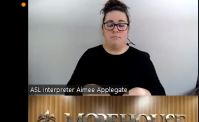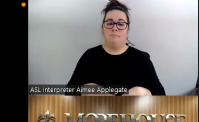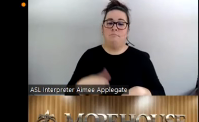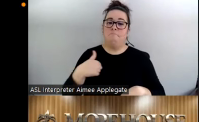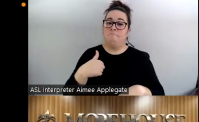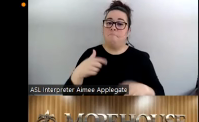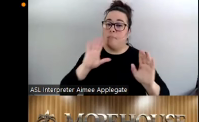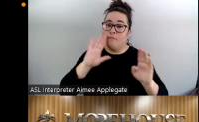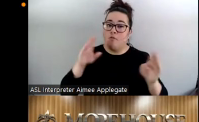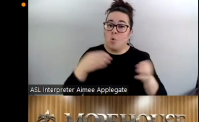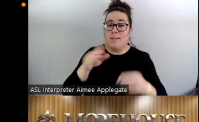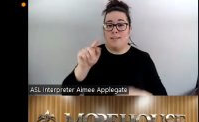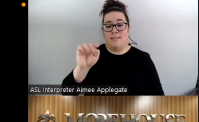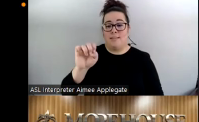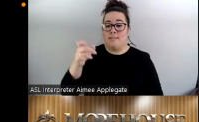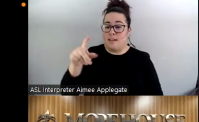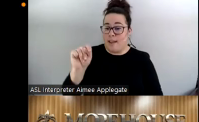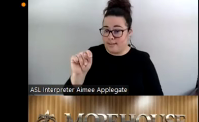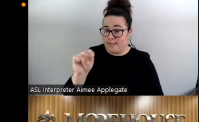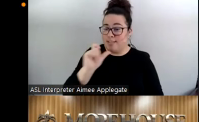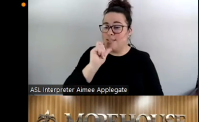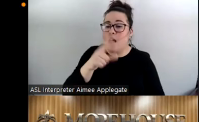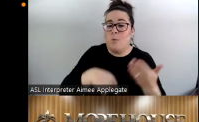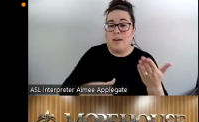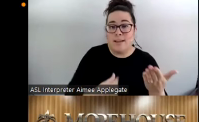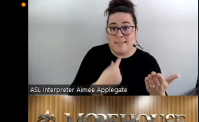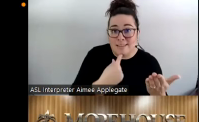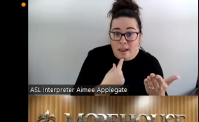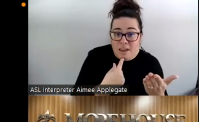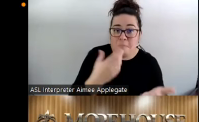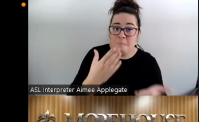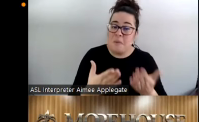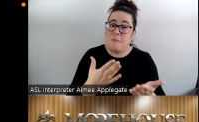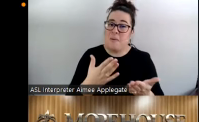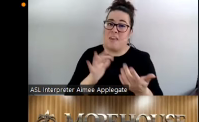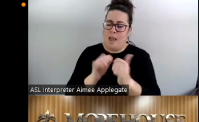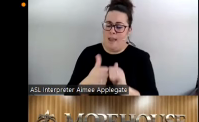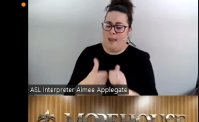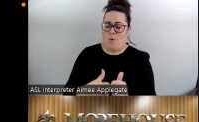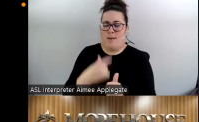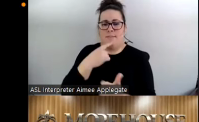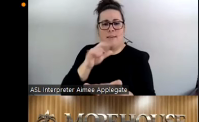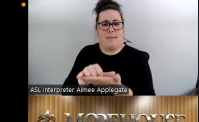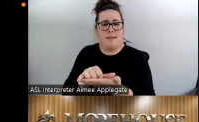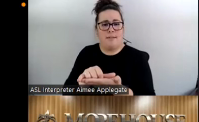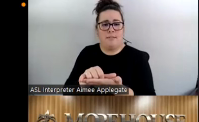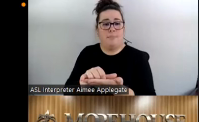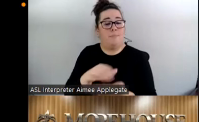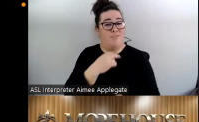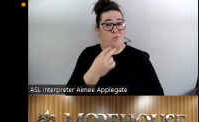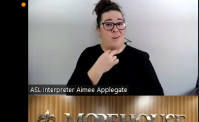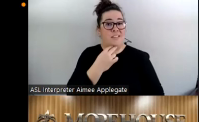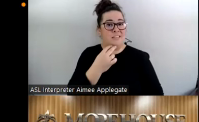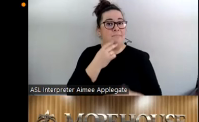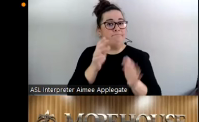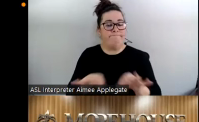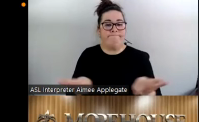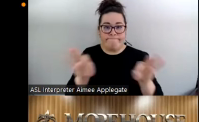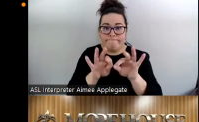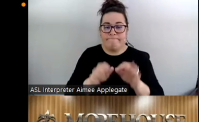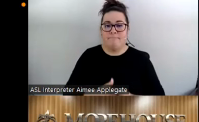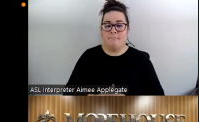can communicate. It's not just what I'm saying. It could also be how I'm saying it, right? And so voice is a big example of that. You could also, there